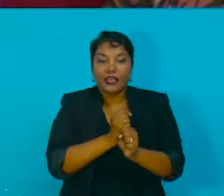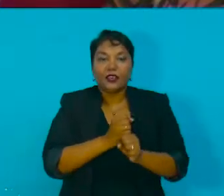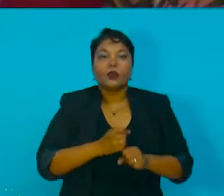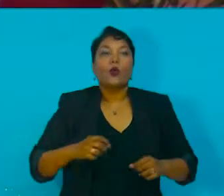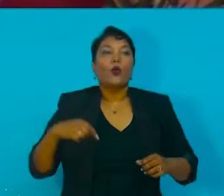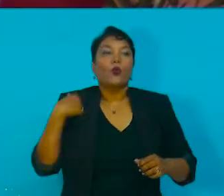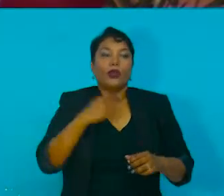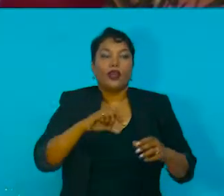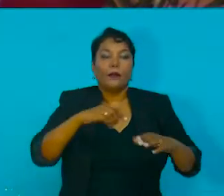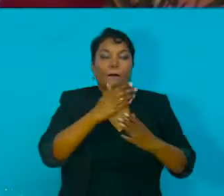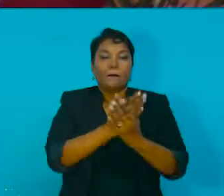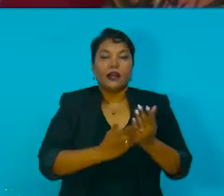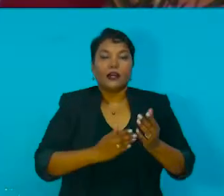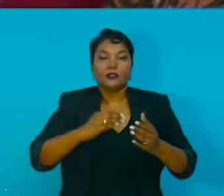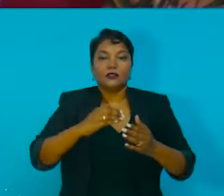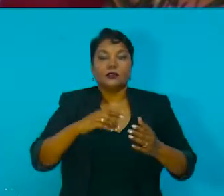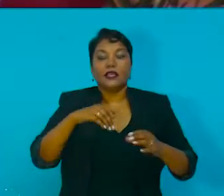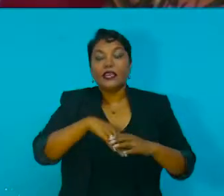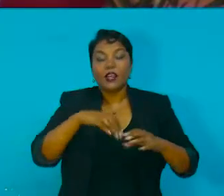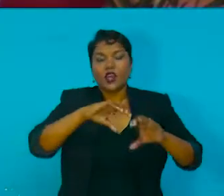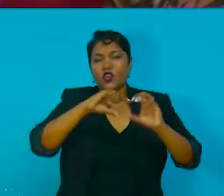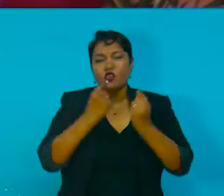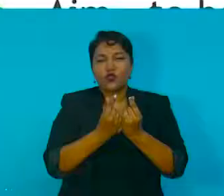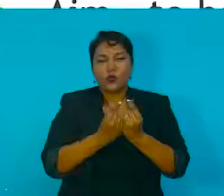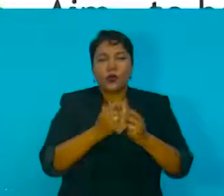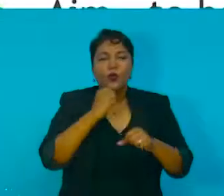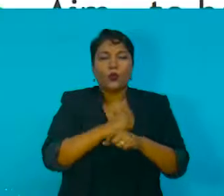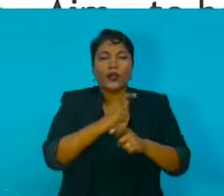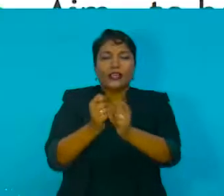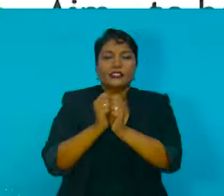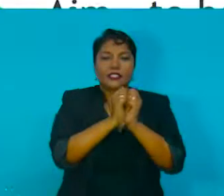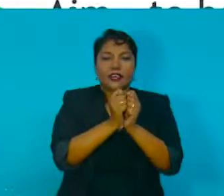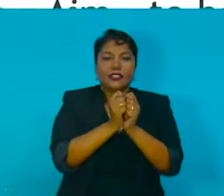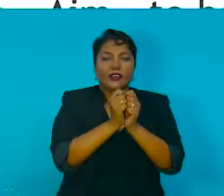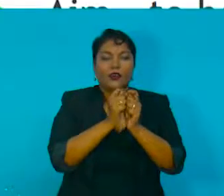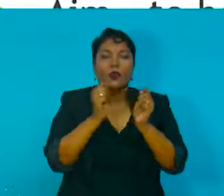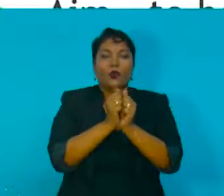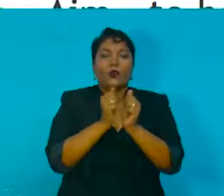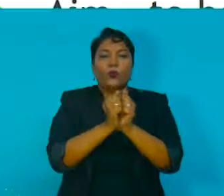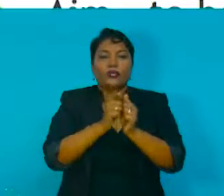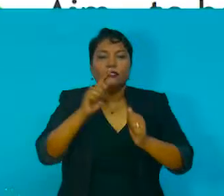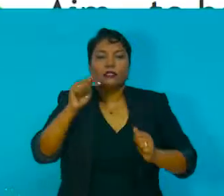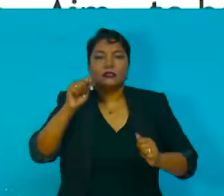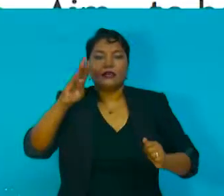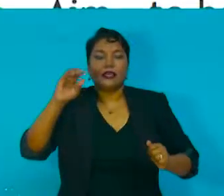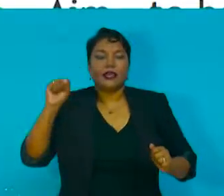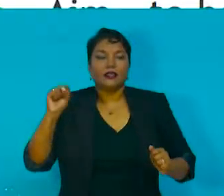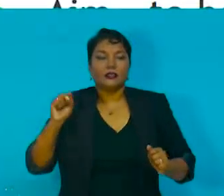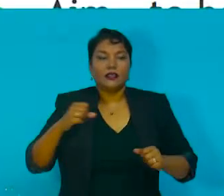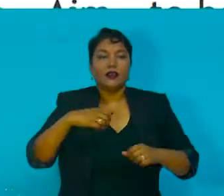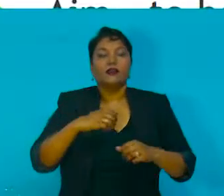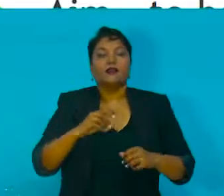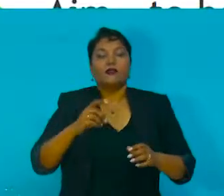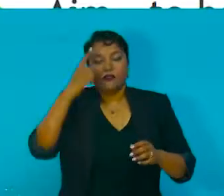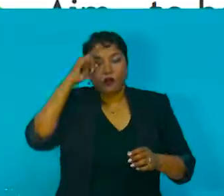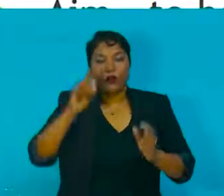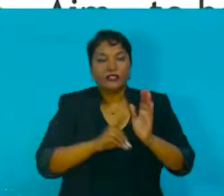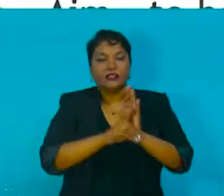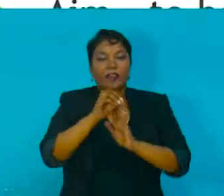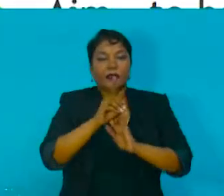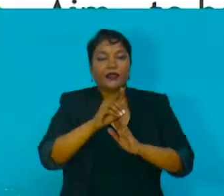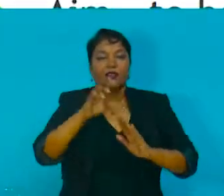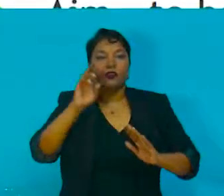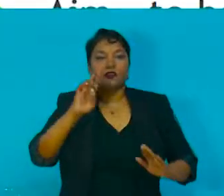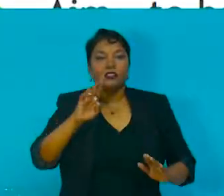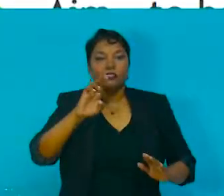of the technical working group to assist and advise the TTBS in the development of what is known as the Regional Energy Efficiency Building